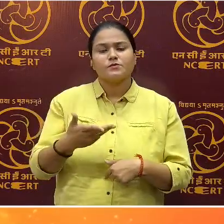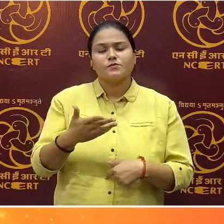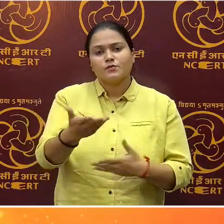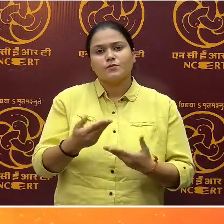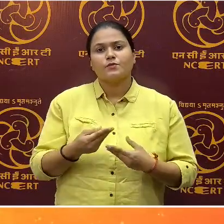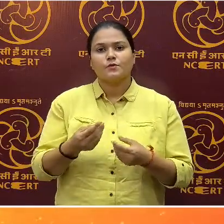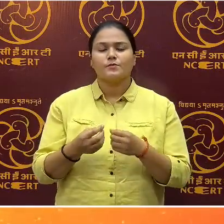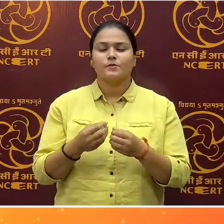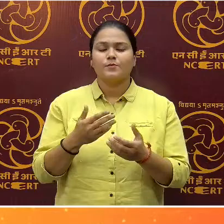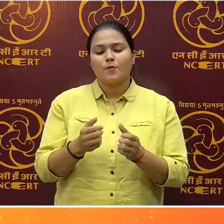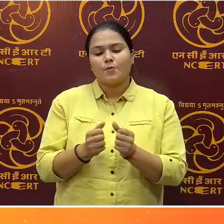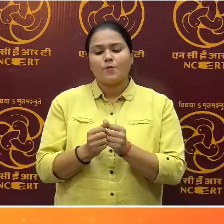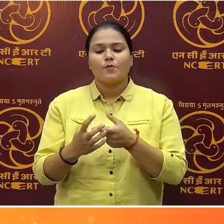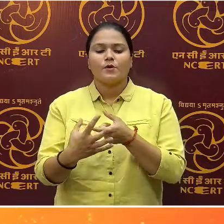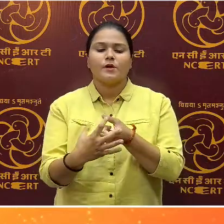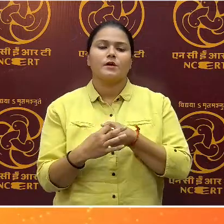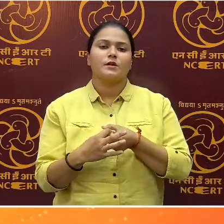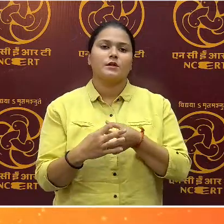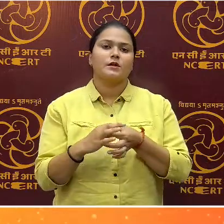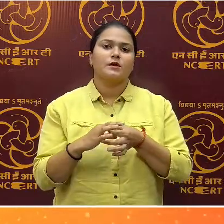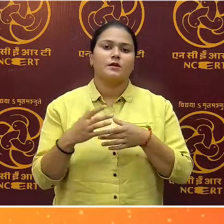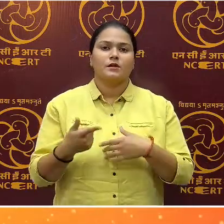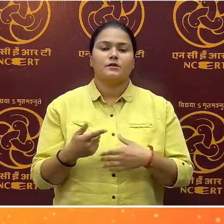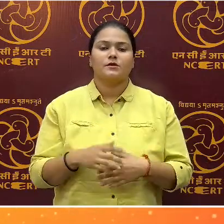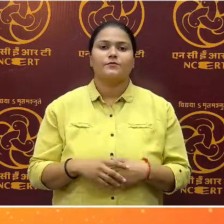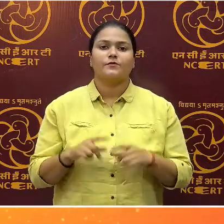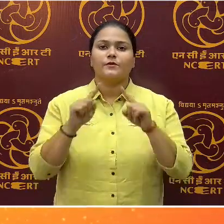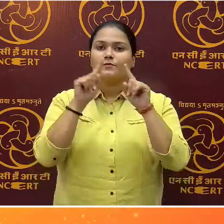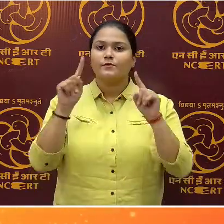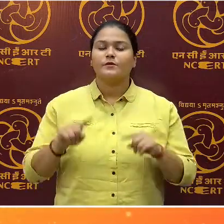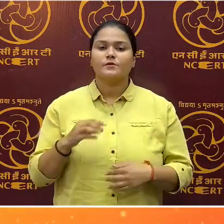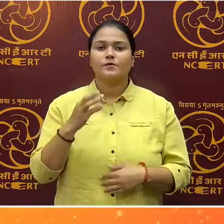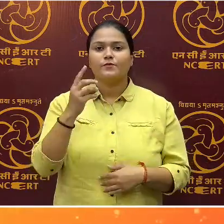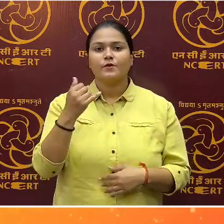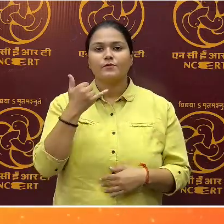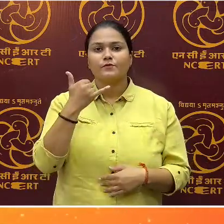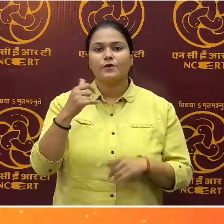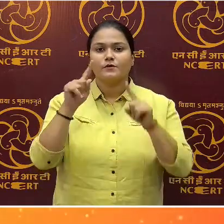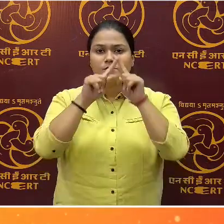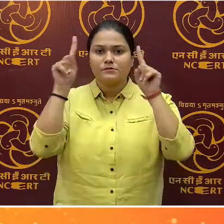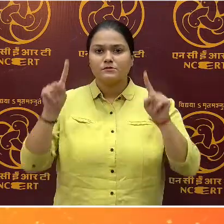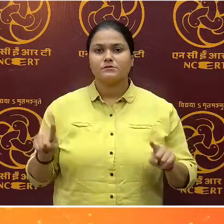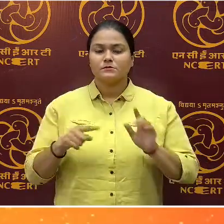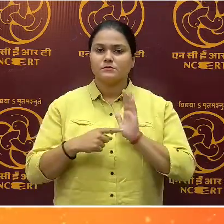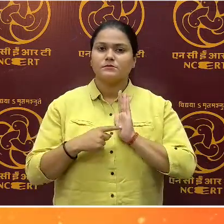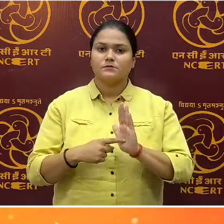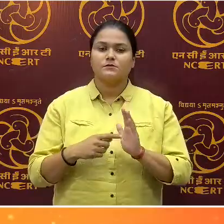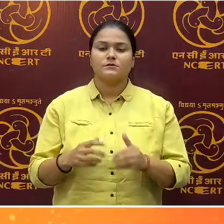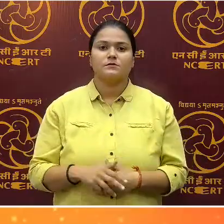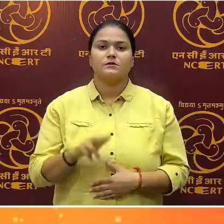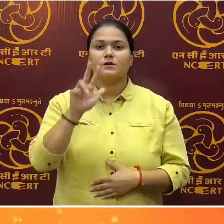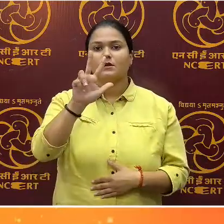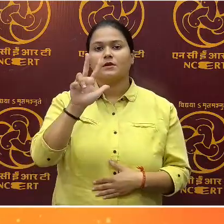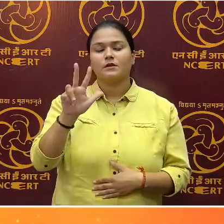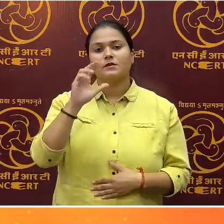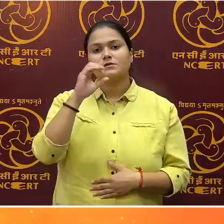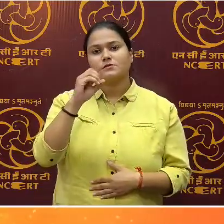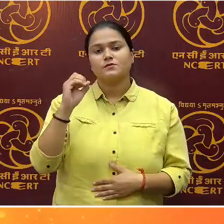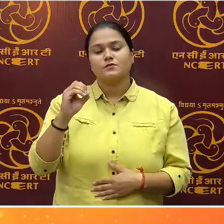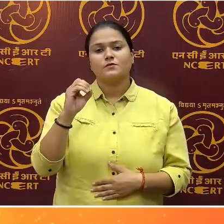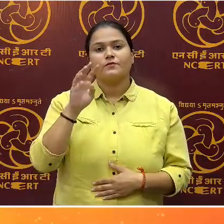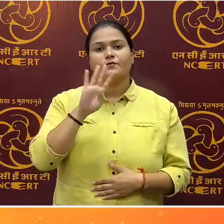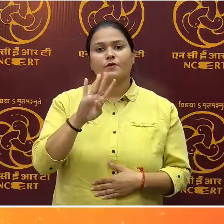various medium to connect with us. First, note down our IVRS number that is also flashing on your screen, and number is